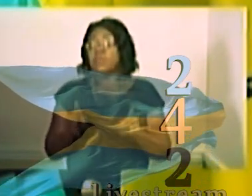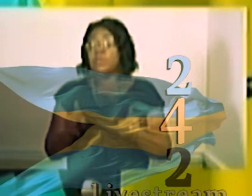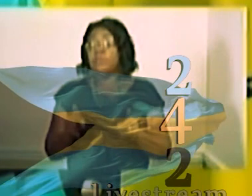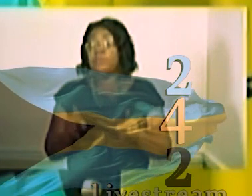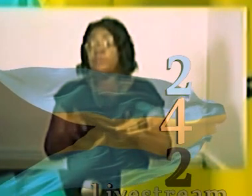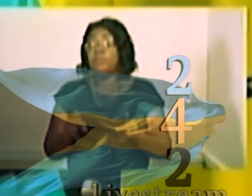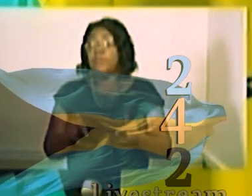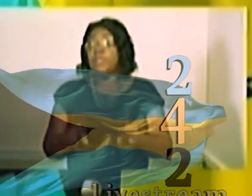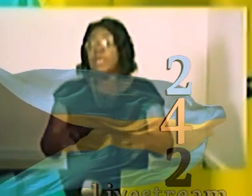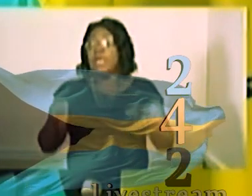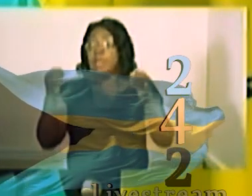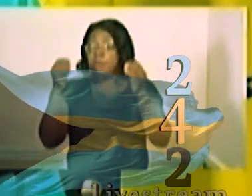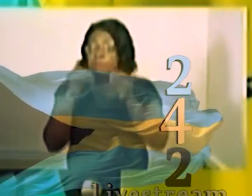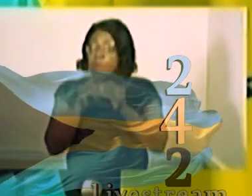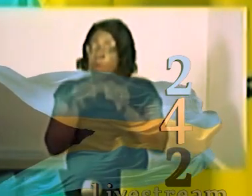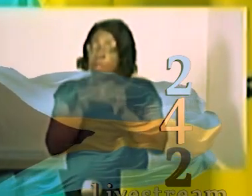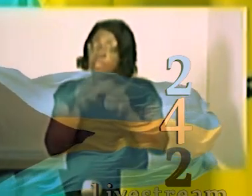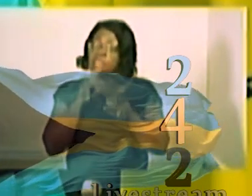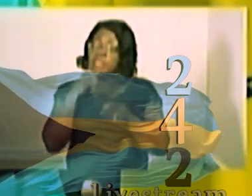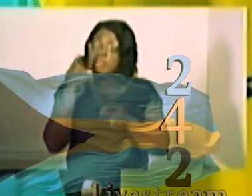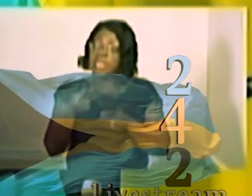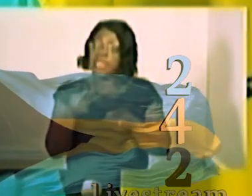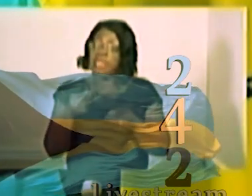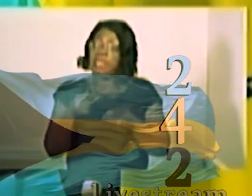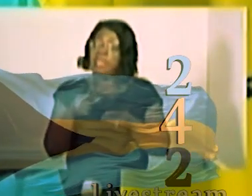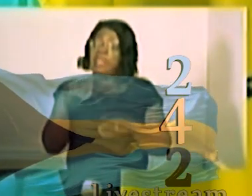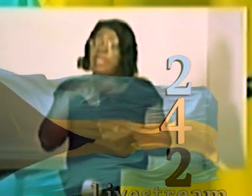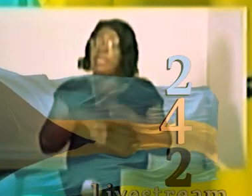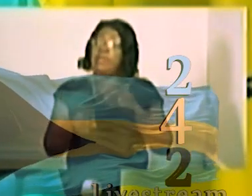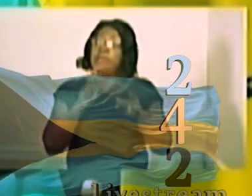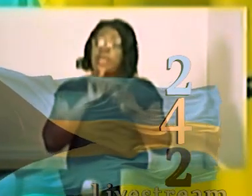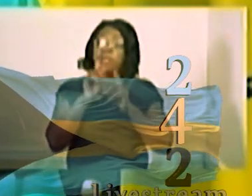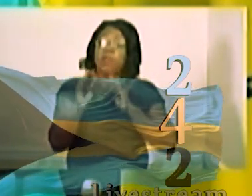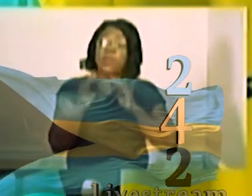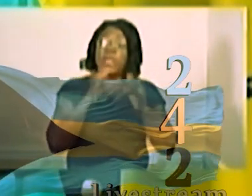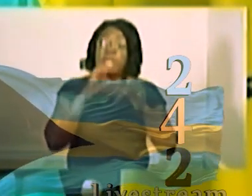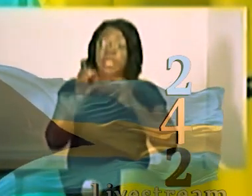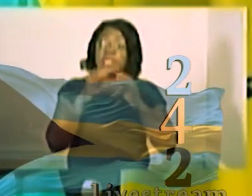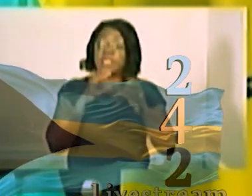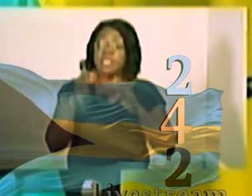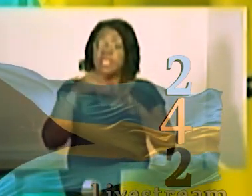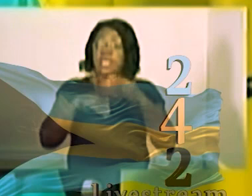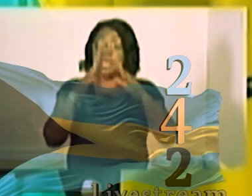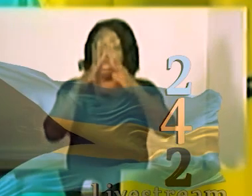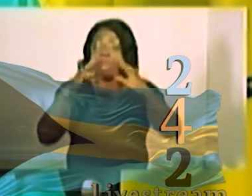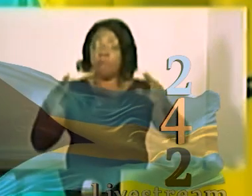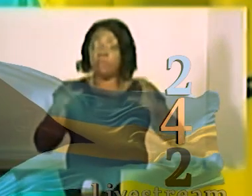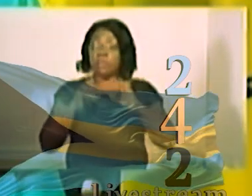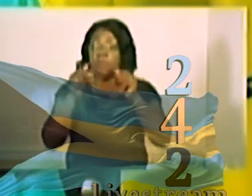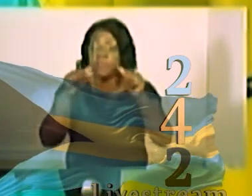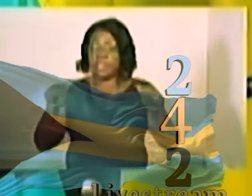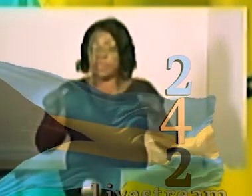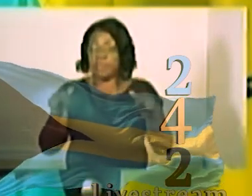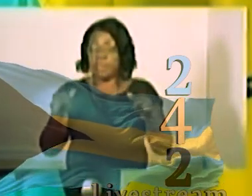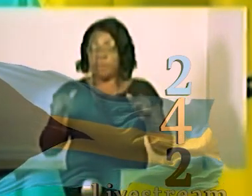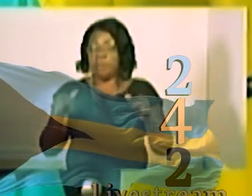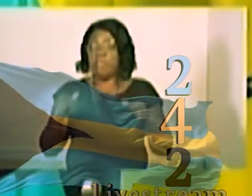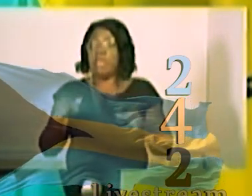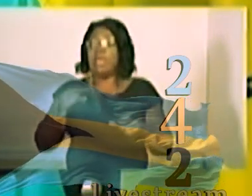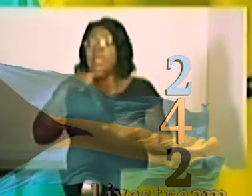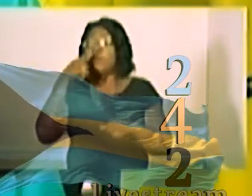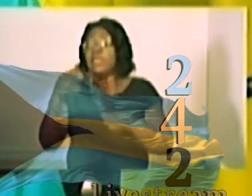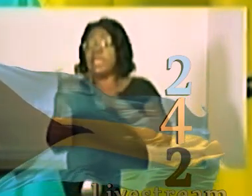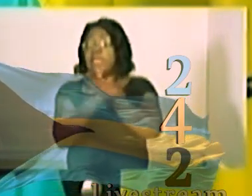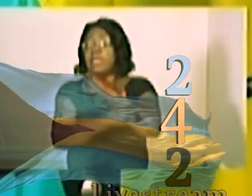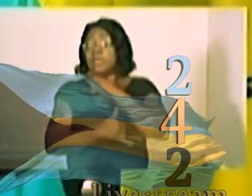I will have more to say about this in my budget communication, and I will brief the country on the work of